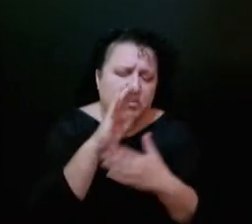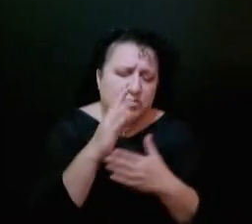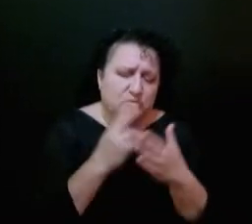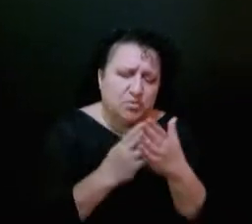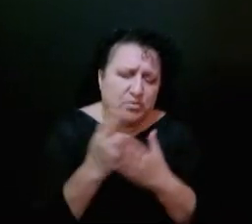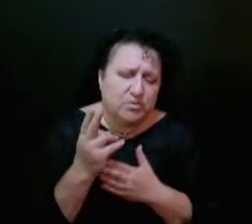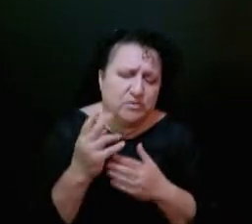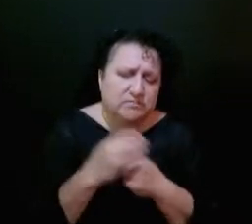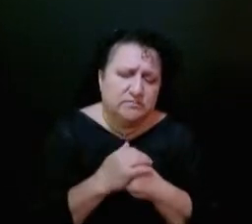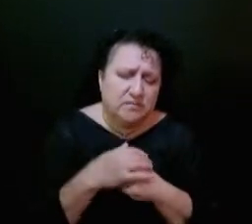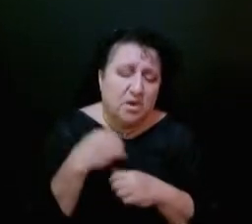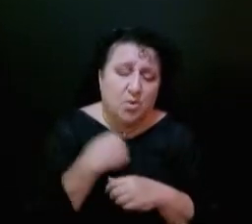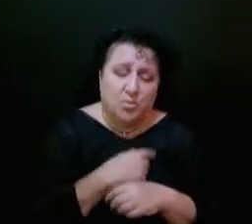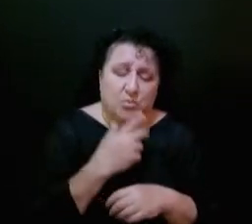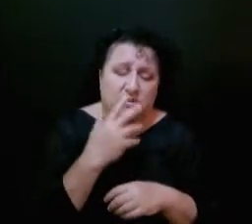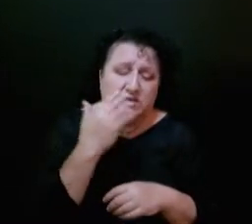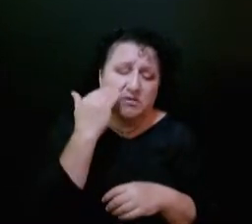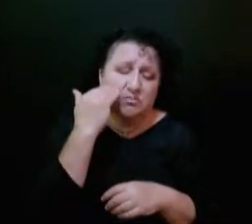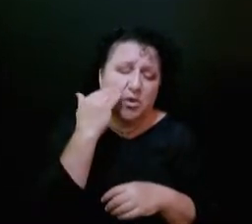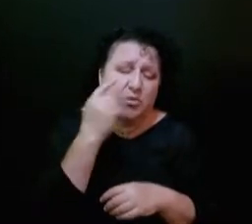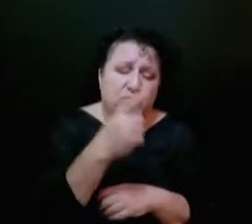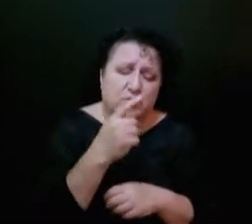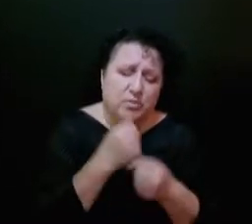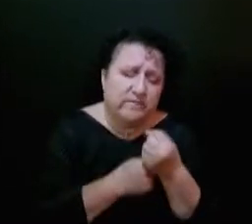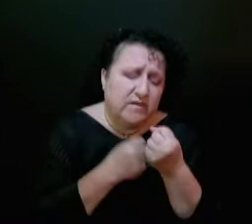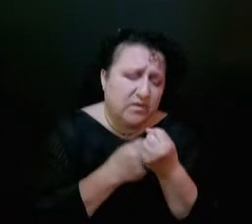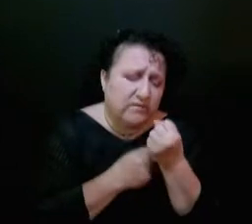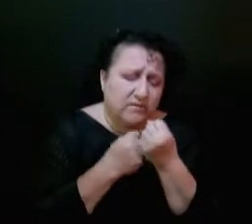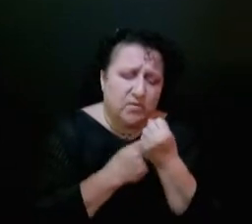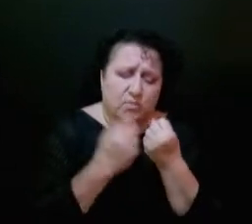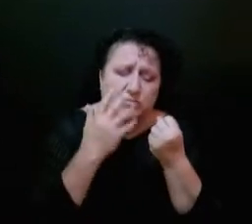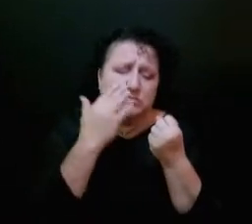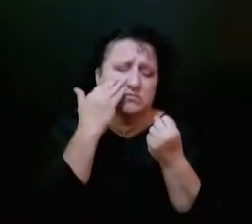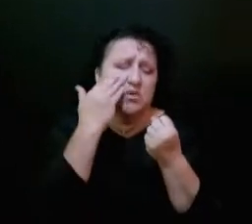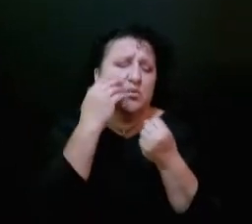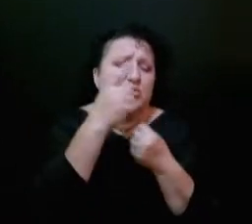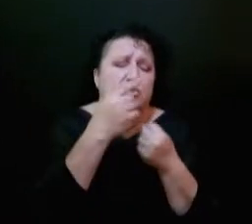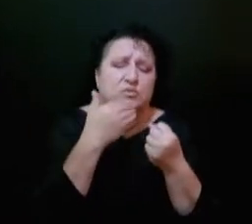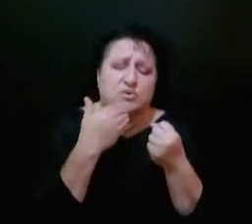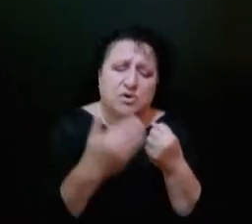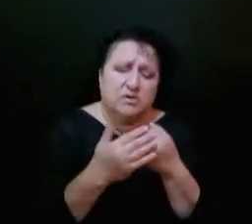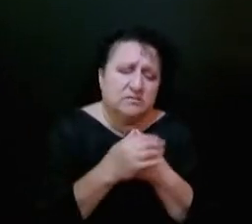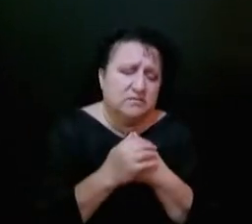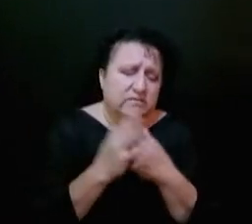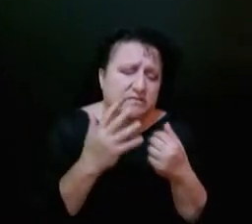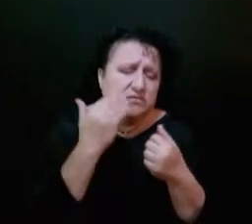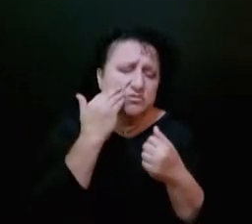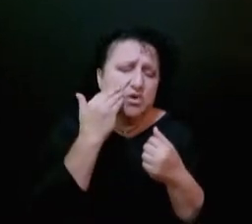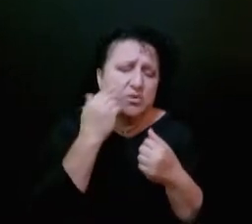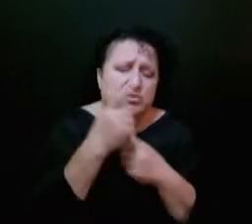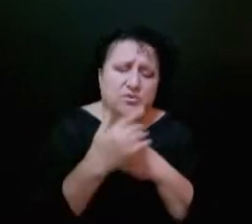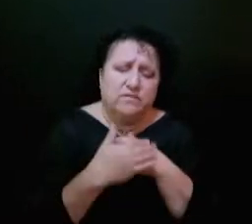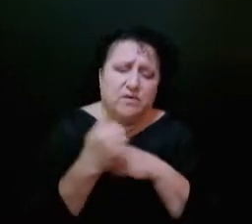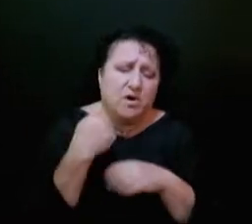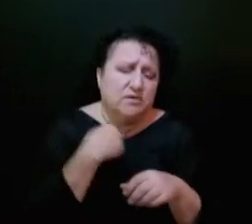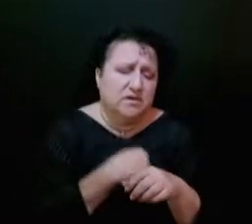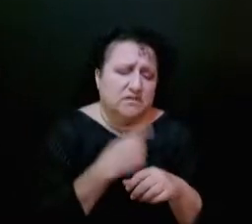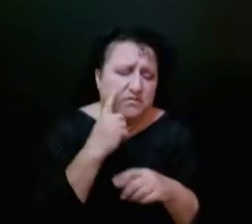We know that you are faithful. We know that you are good. We know that you have called us for a particular